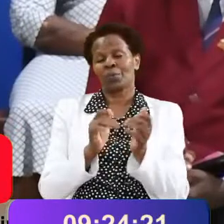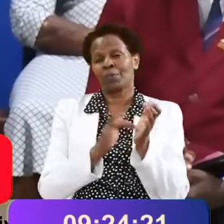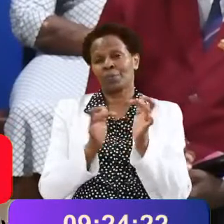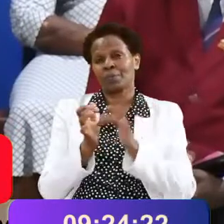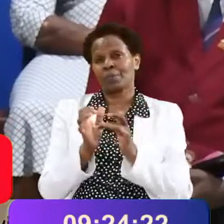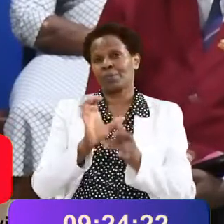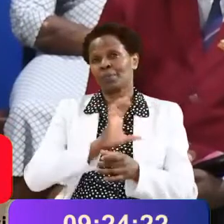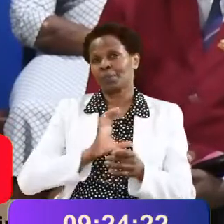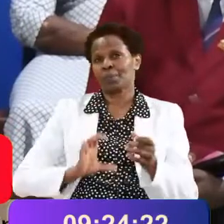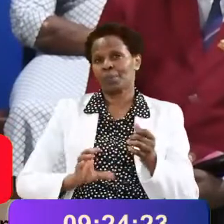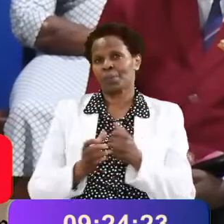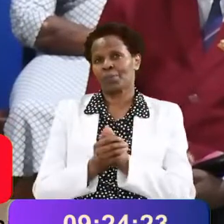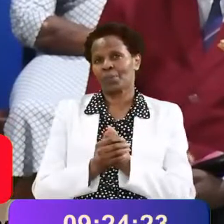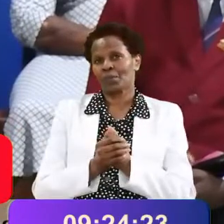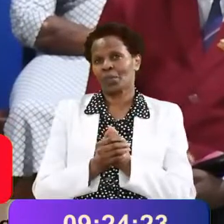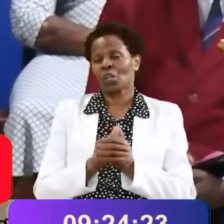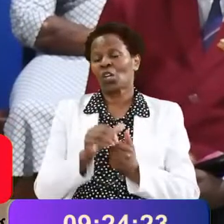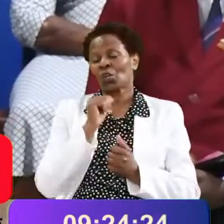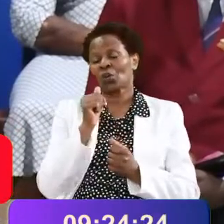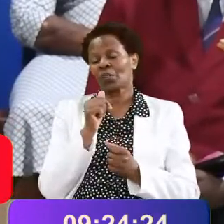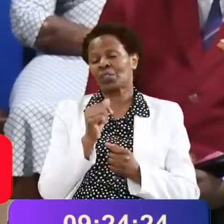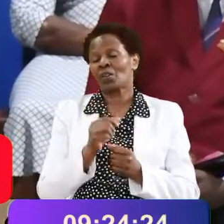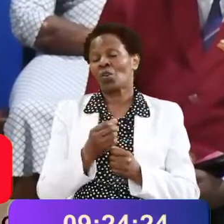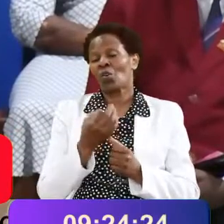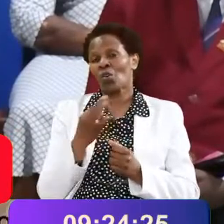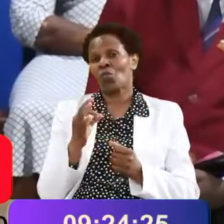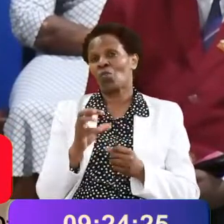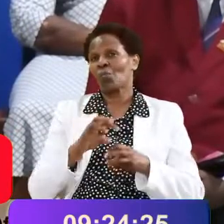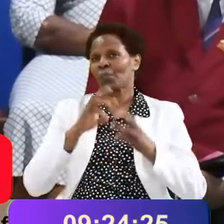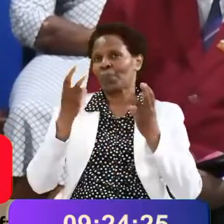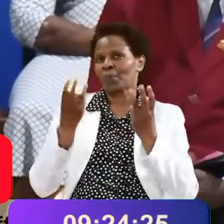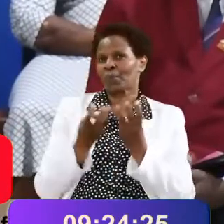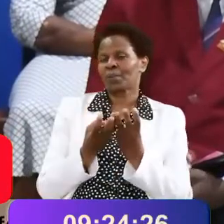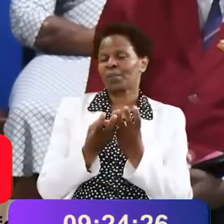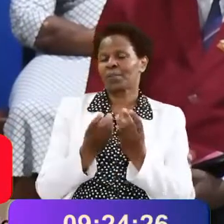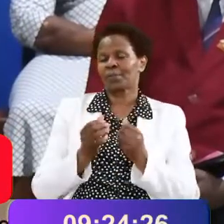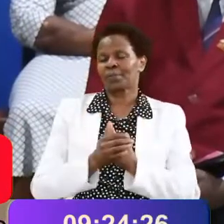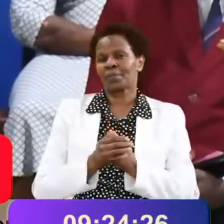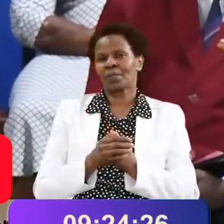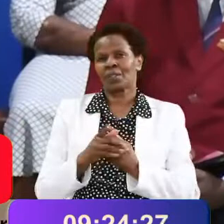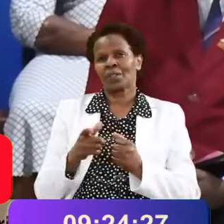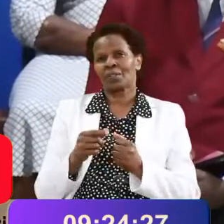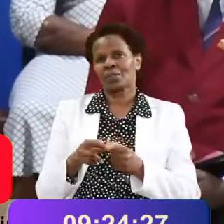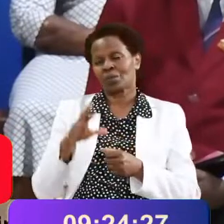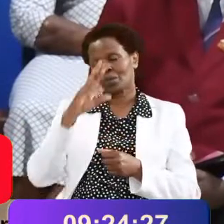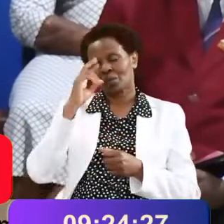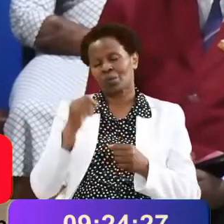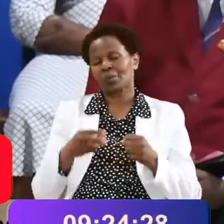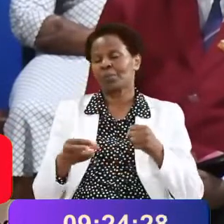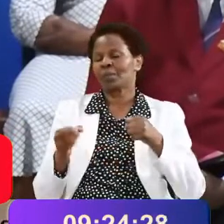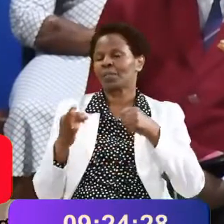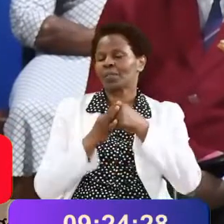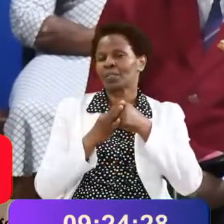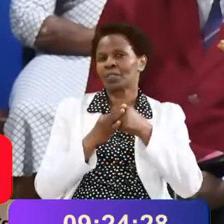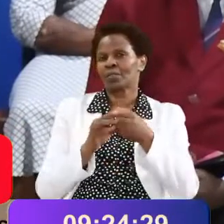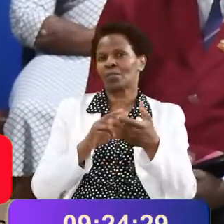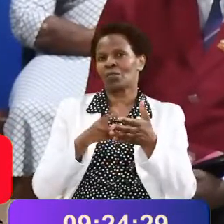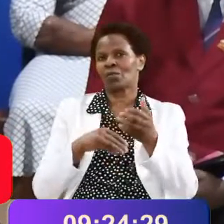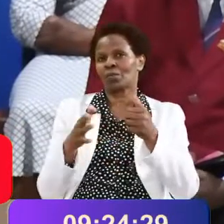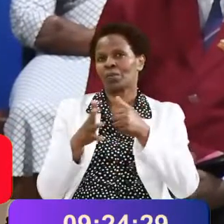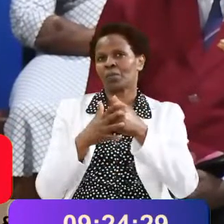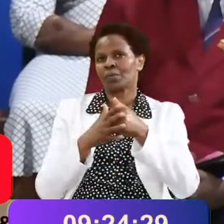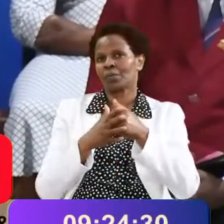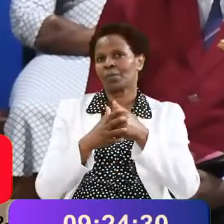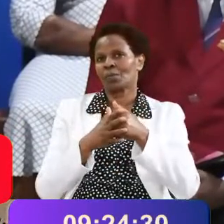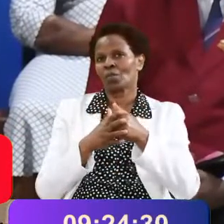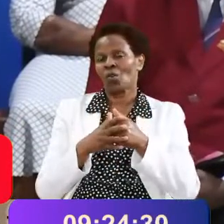according to the world, then we take shape according to God. And this is in Romans 8 and verse 29. The Bible says that for